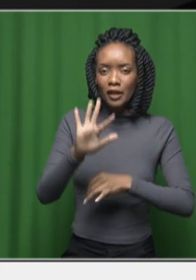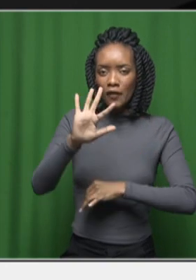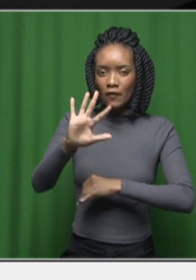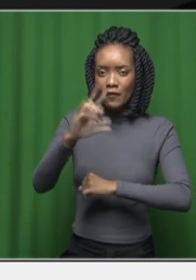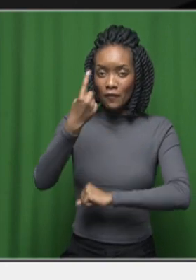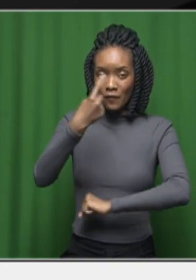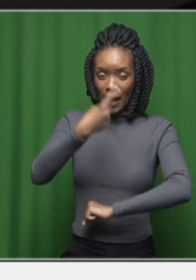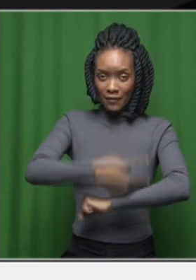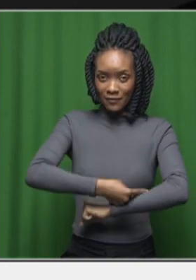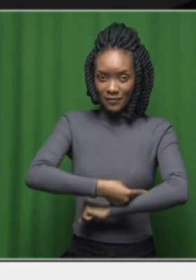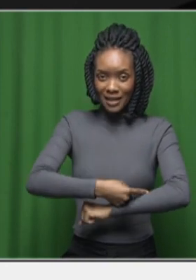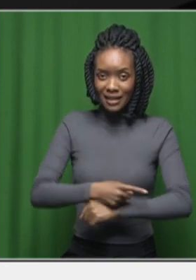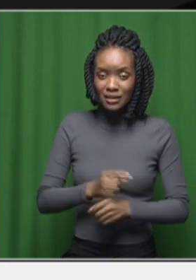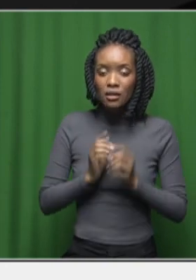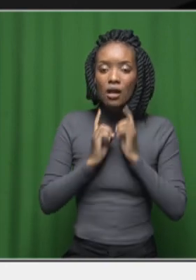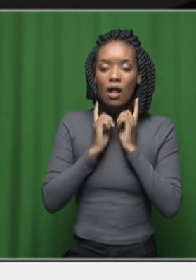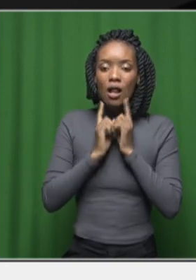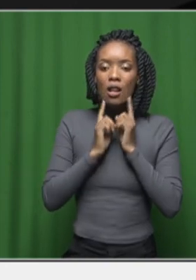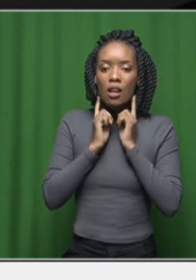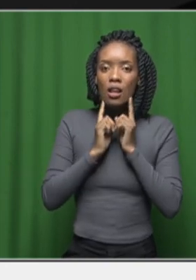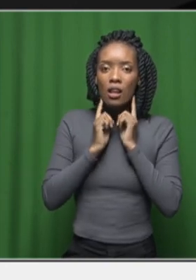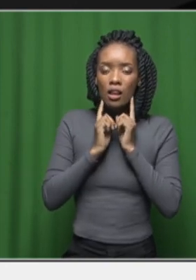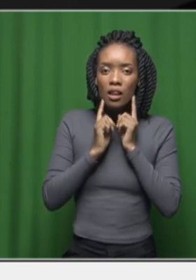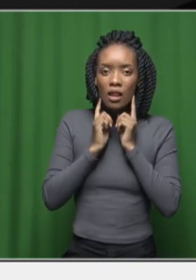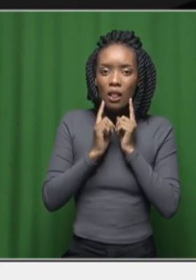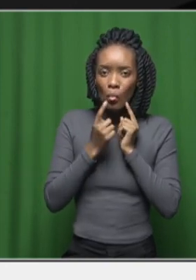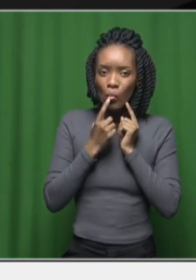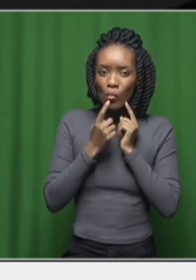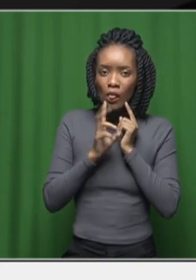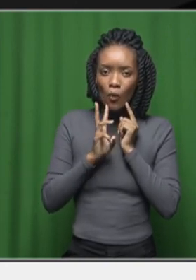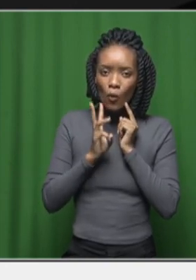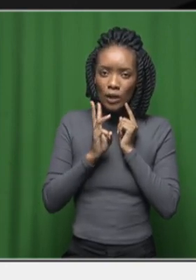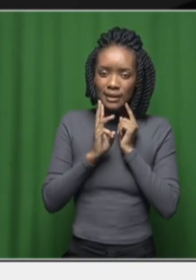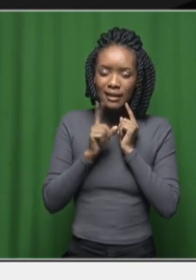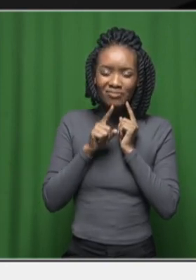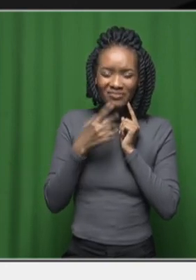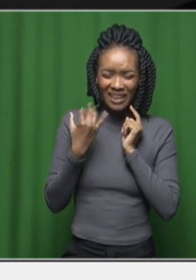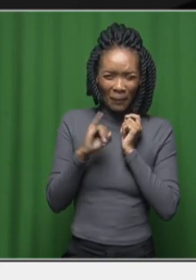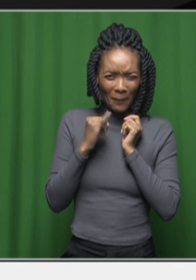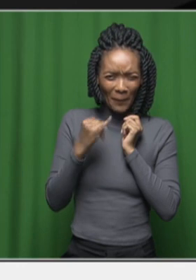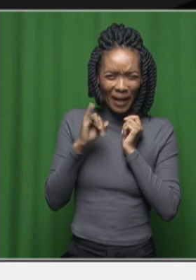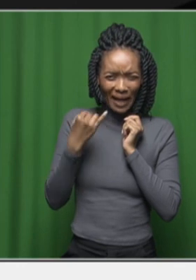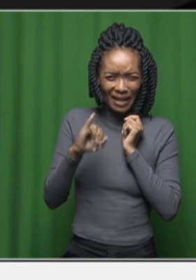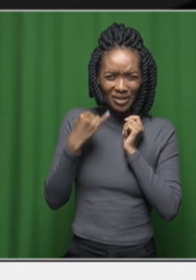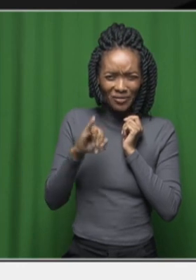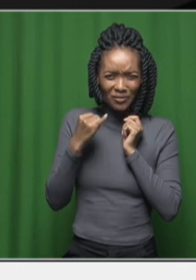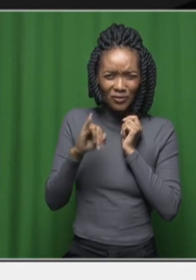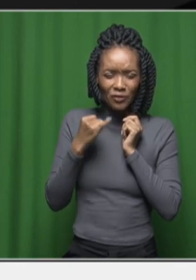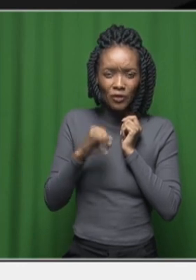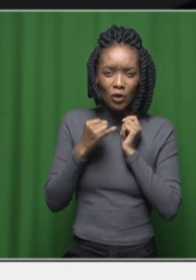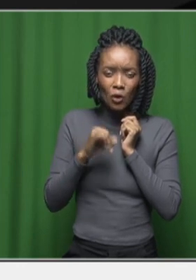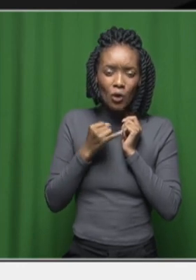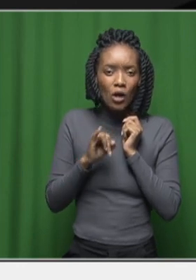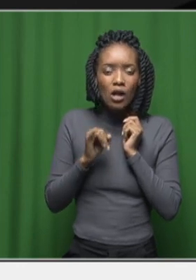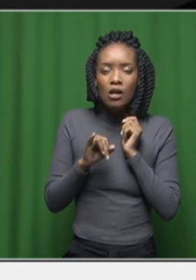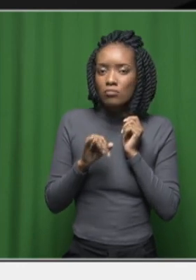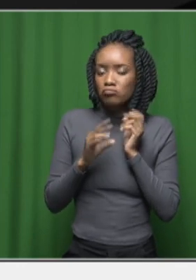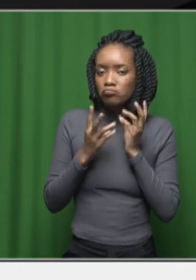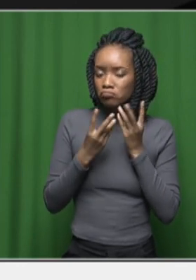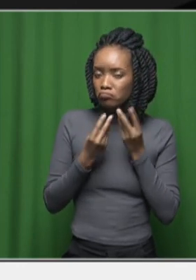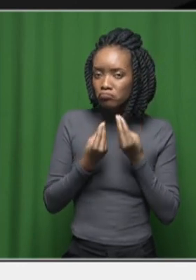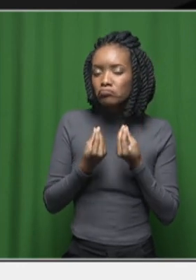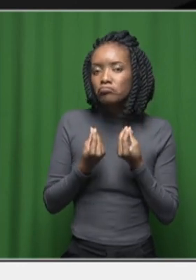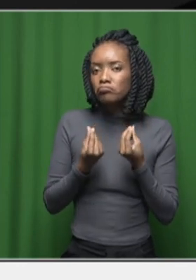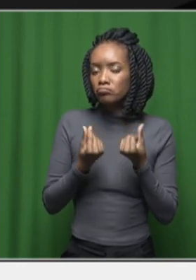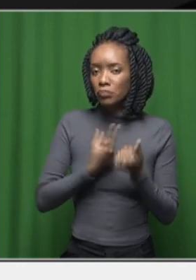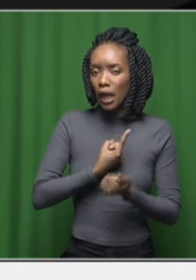salivary glands is quite painful. And then this will resolve generally on its own. In the rare cases,